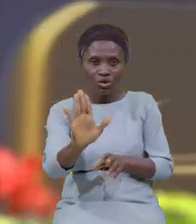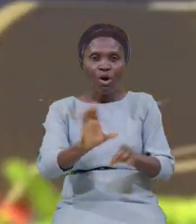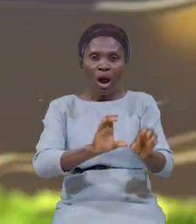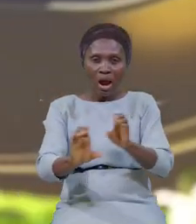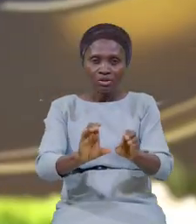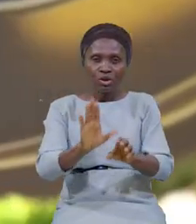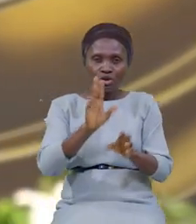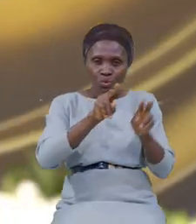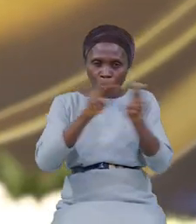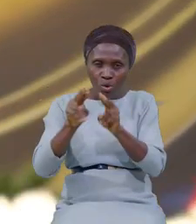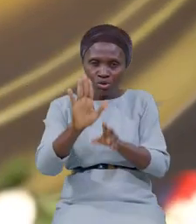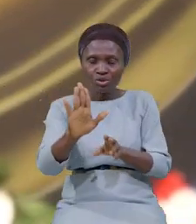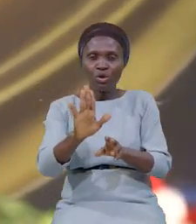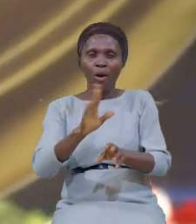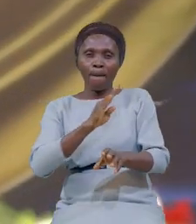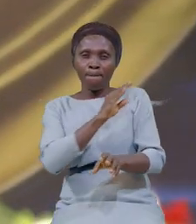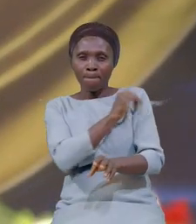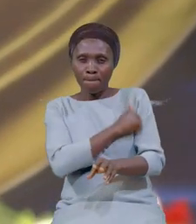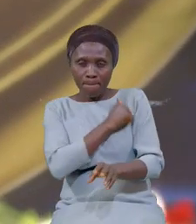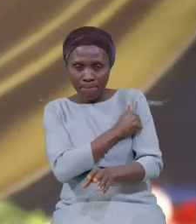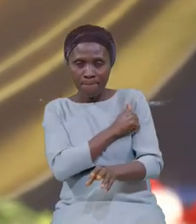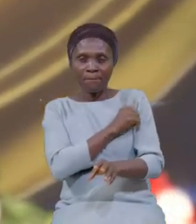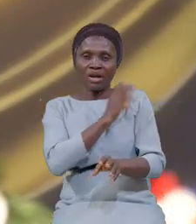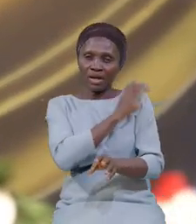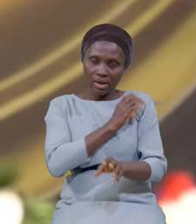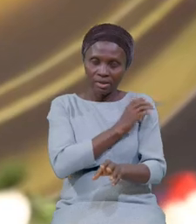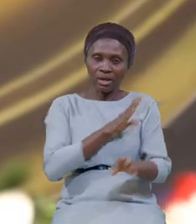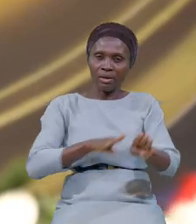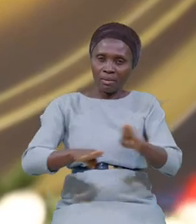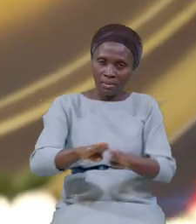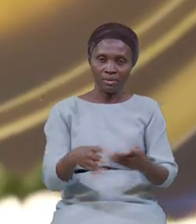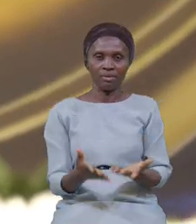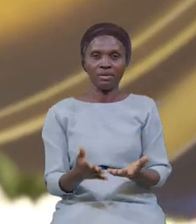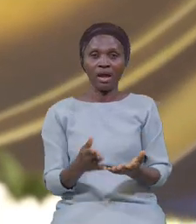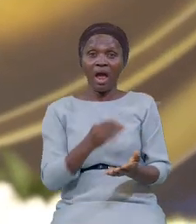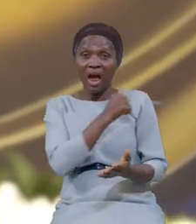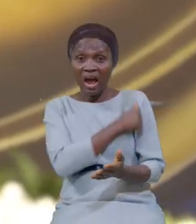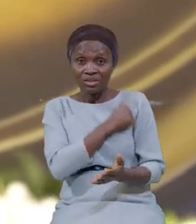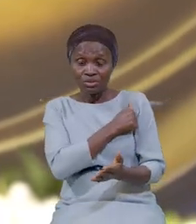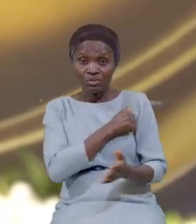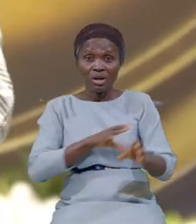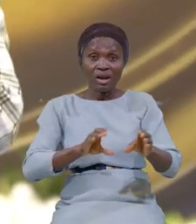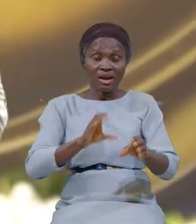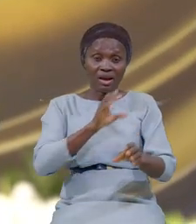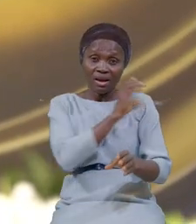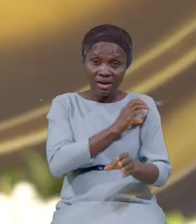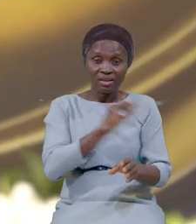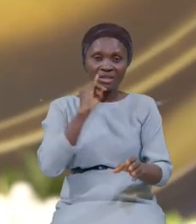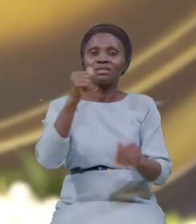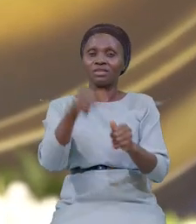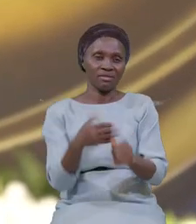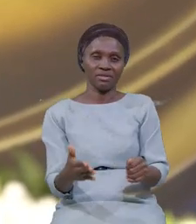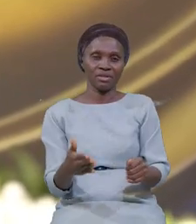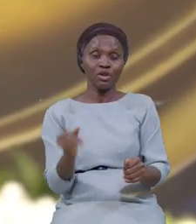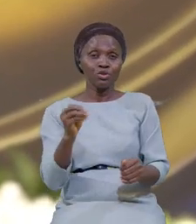watch your attitude. Attitude is everything. And she was quiet. Sometimes